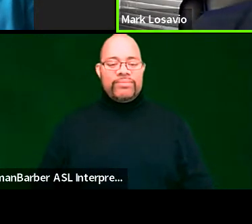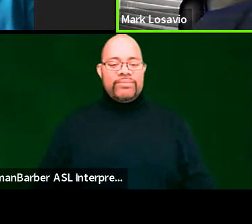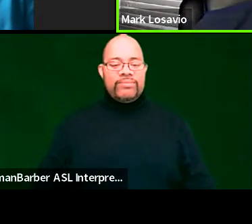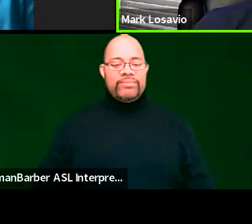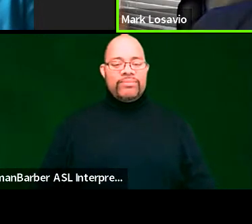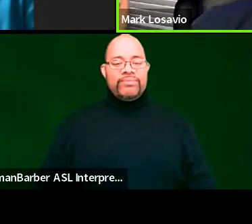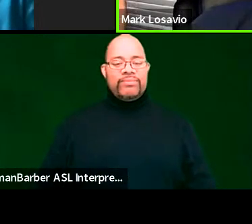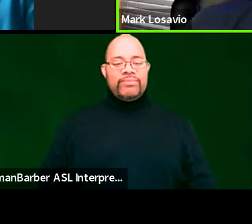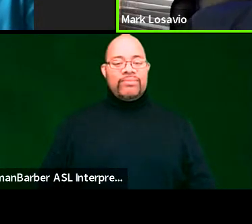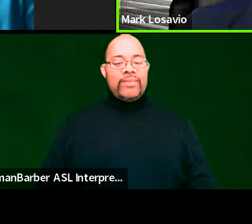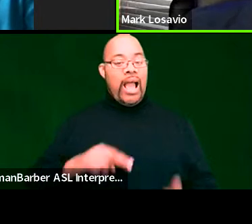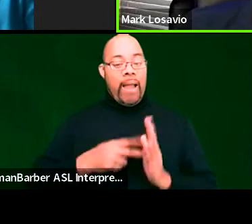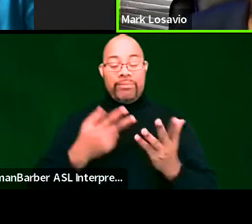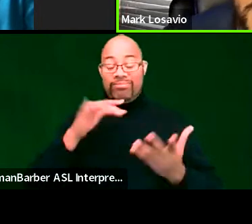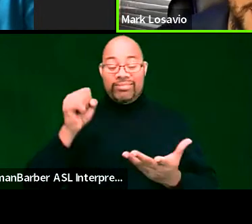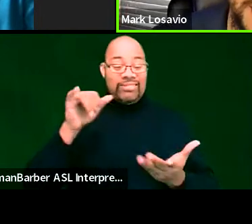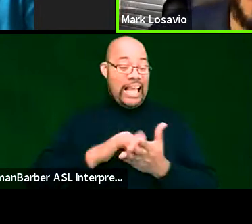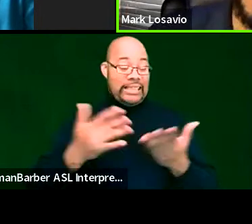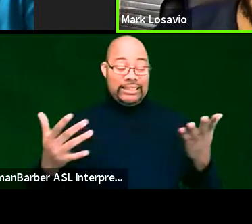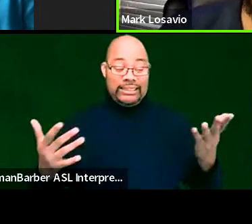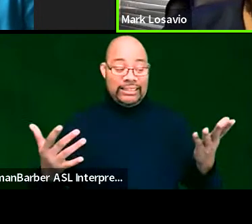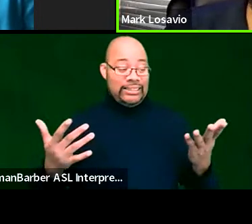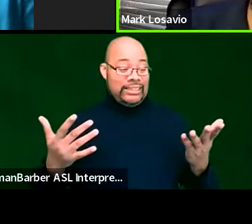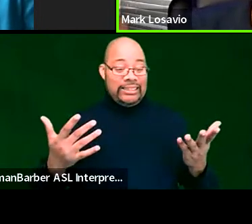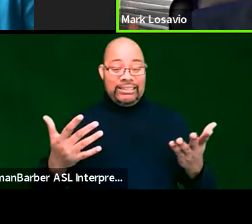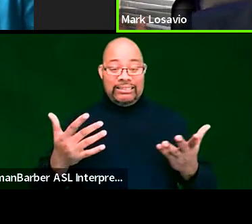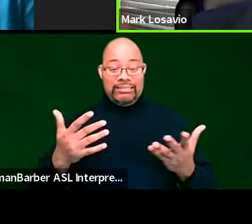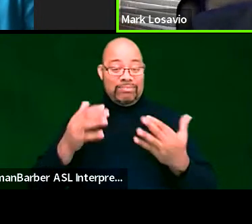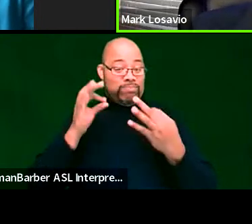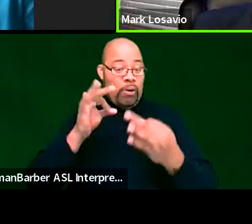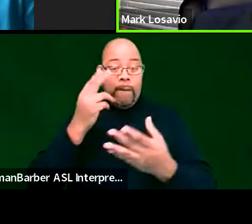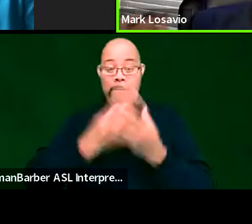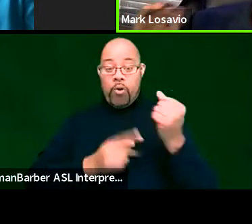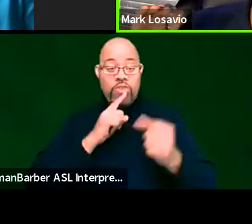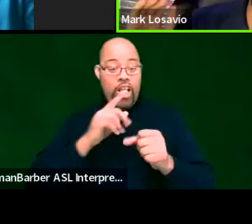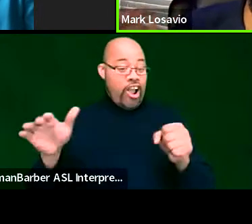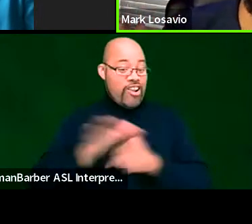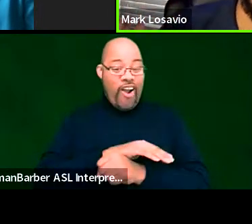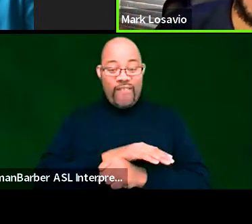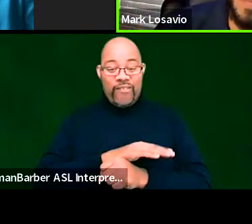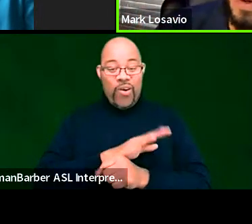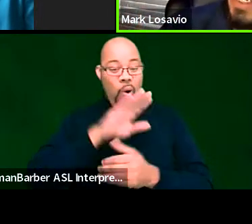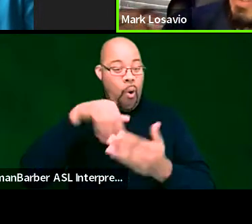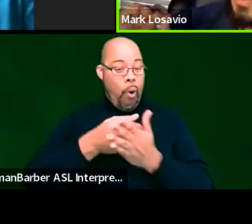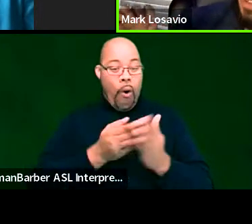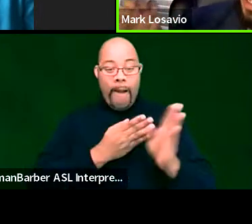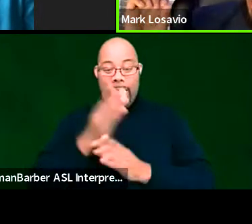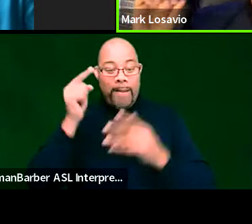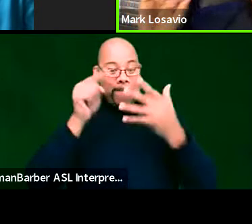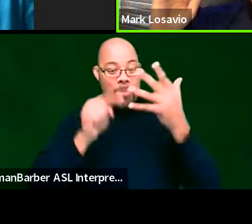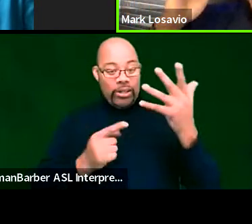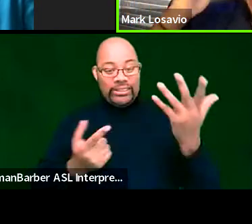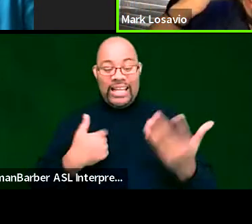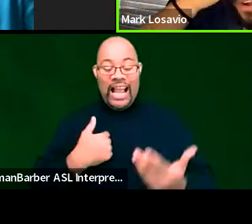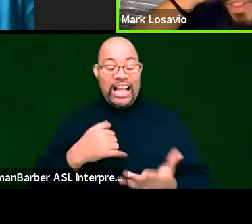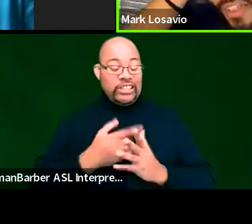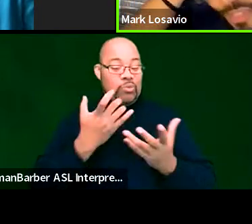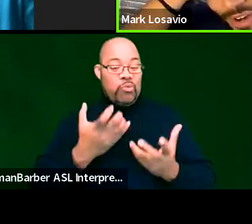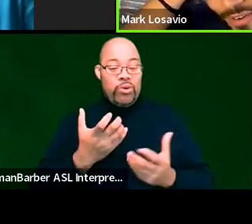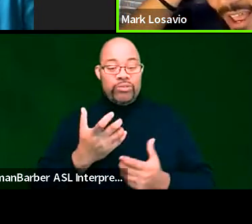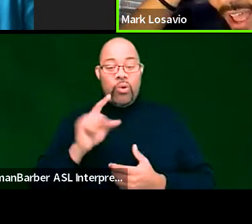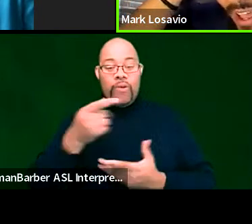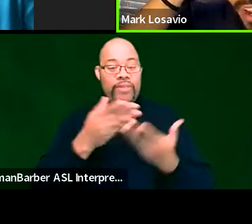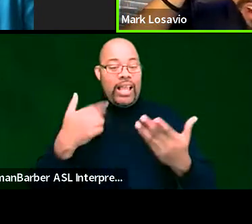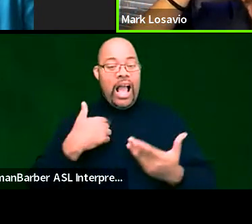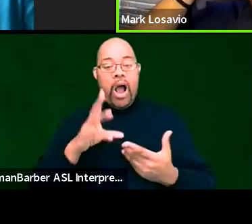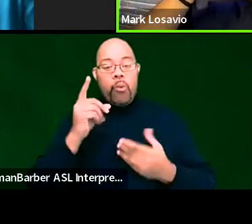Awesome. That was that's perfect. You both actually really covered all of the main points. I just wanted to, the only other